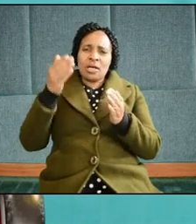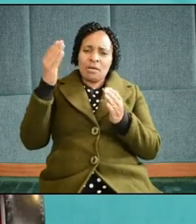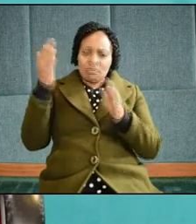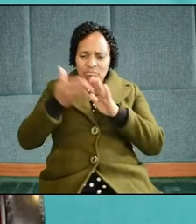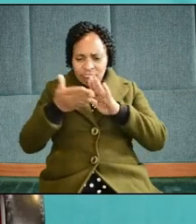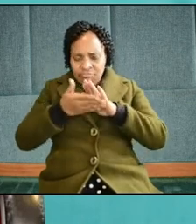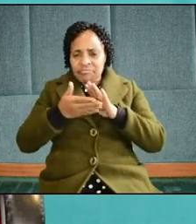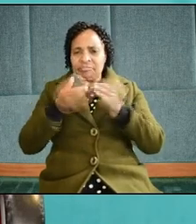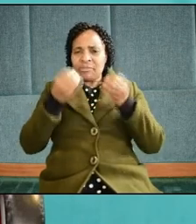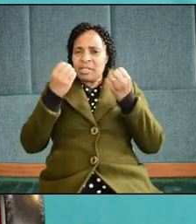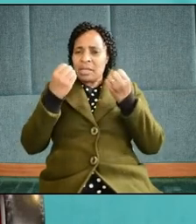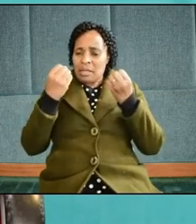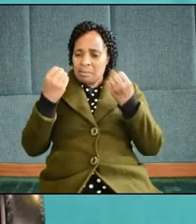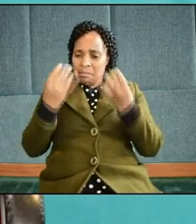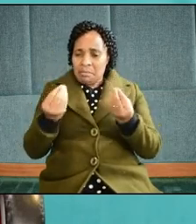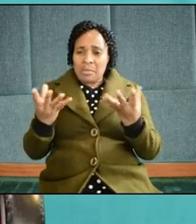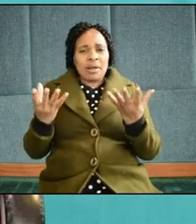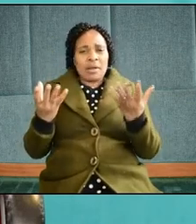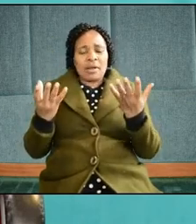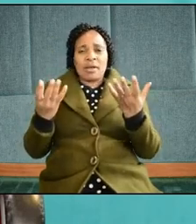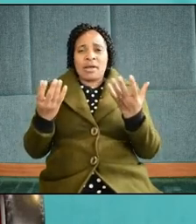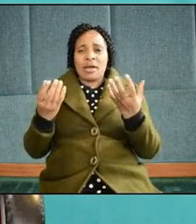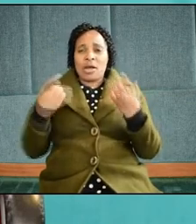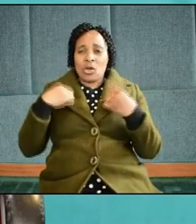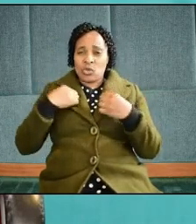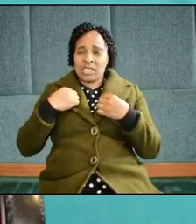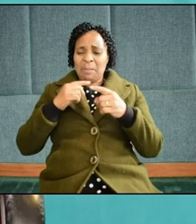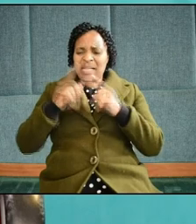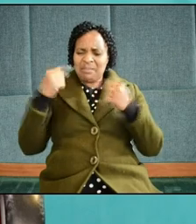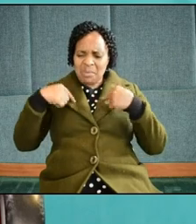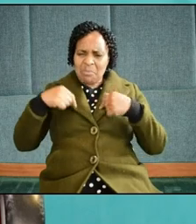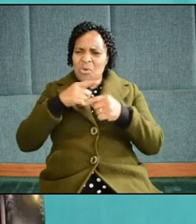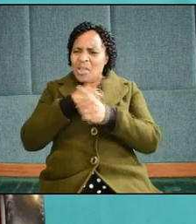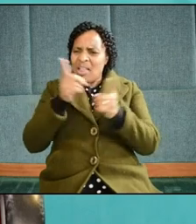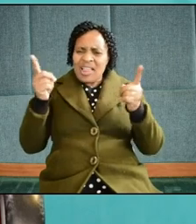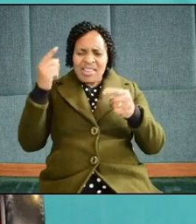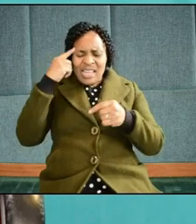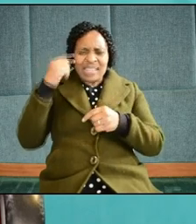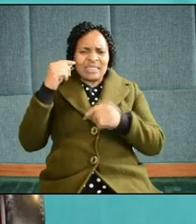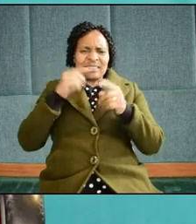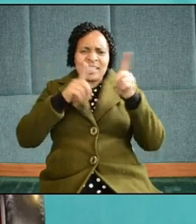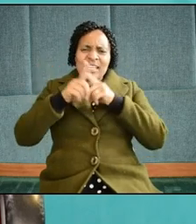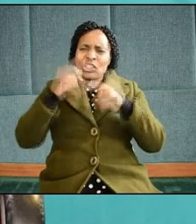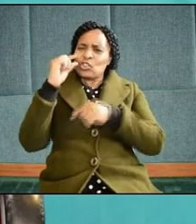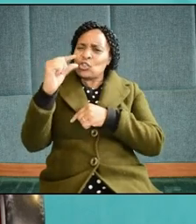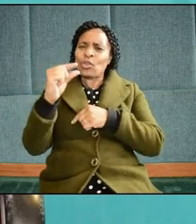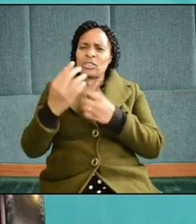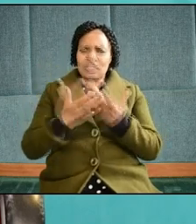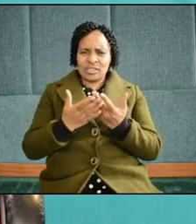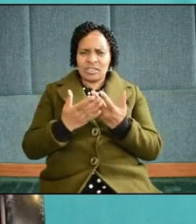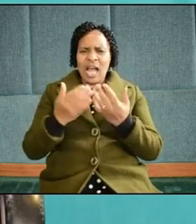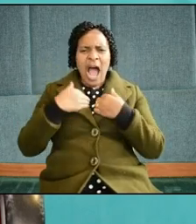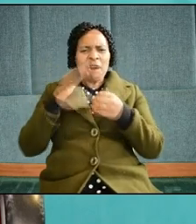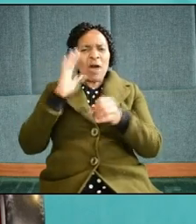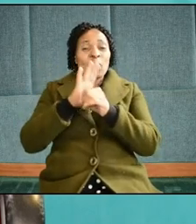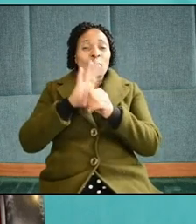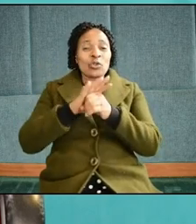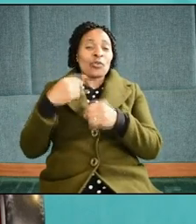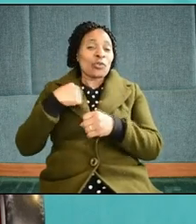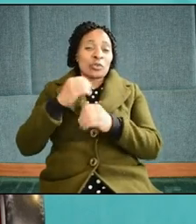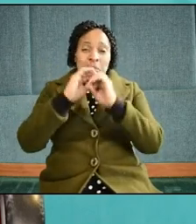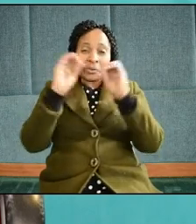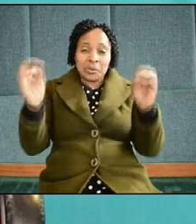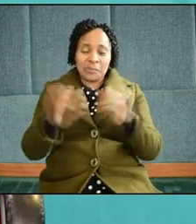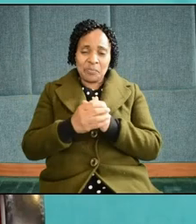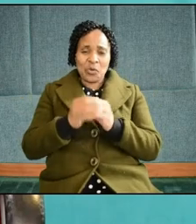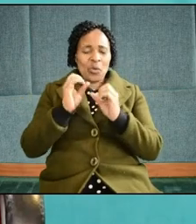clothes. But these people, thinking that the journey would be short, probably didn't even have as many clothes, for example. They